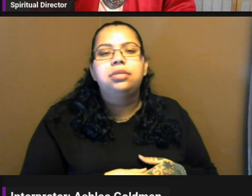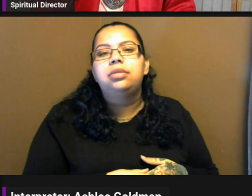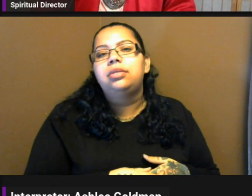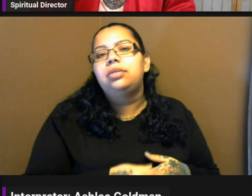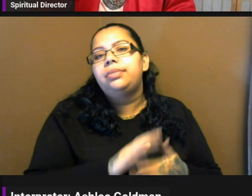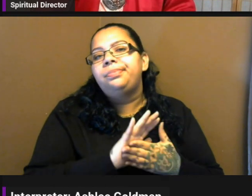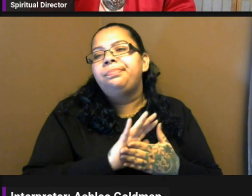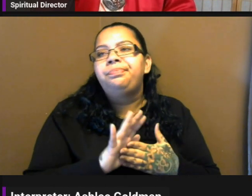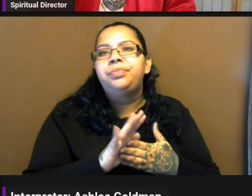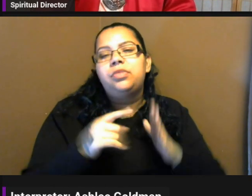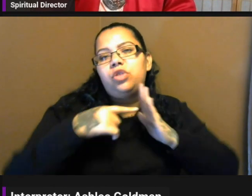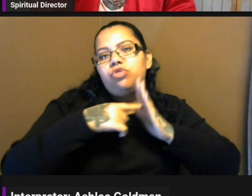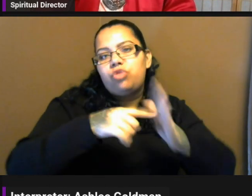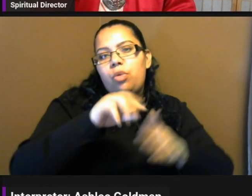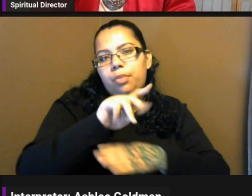being merciful,